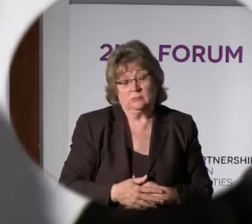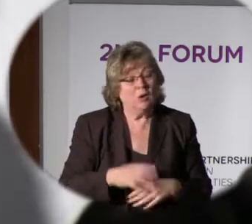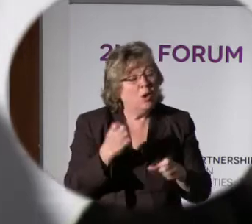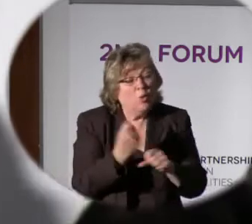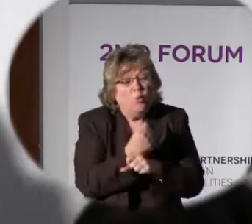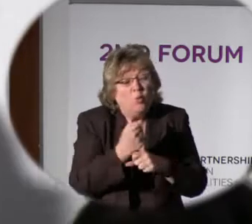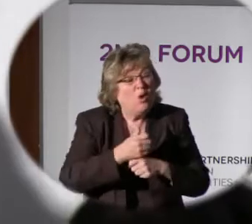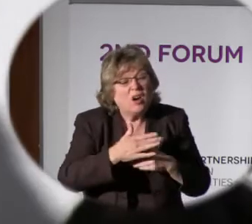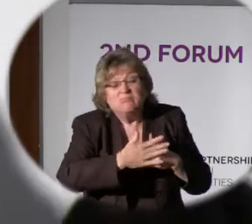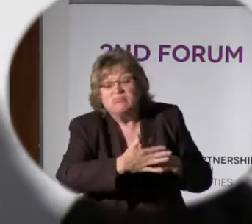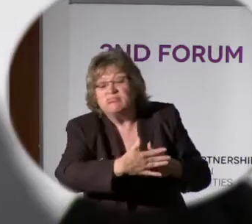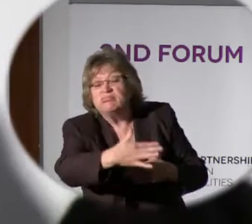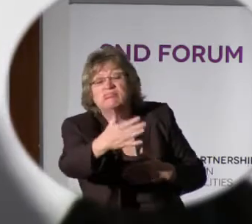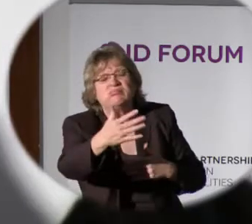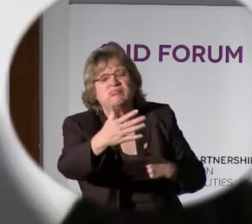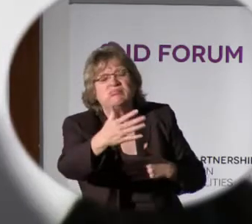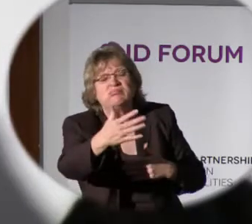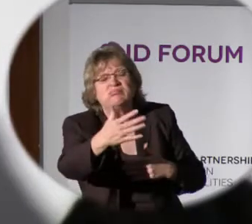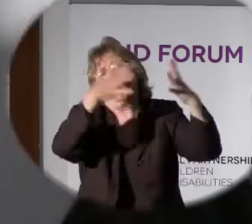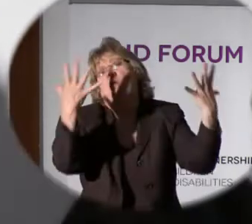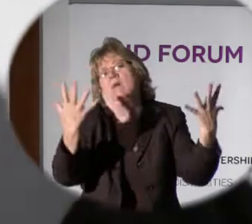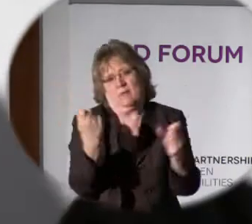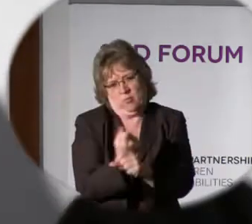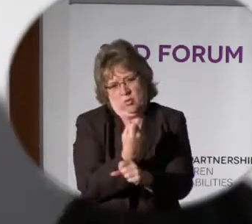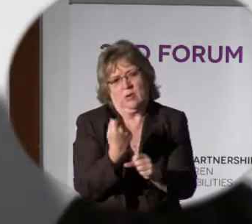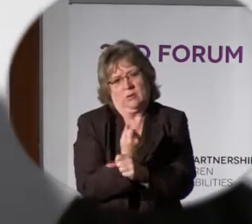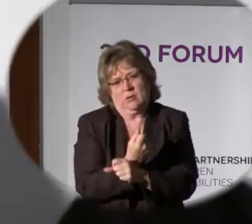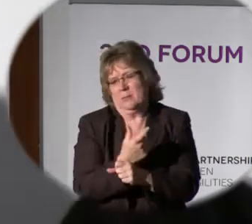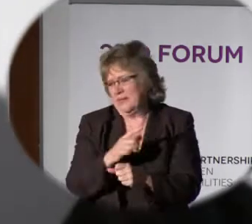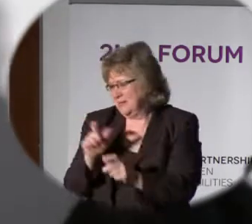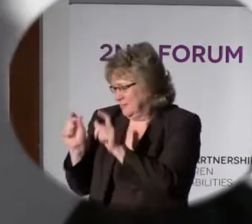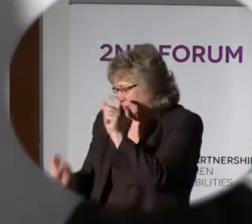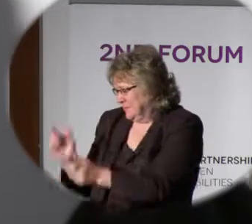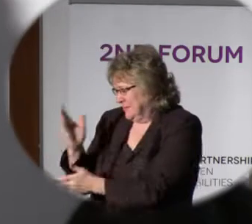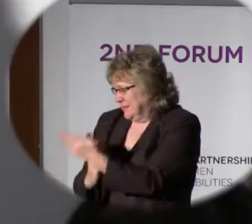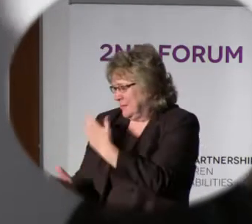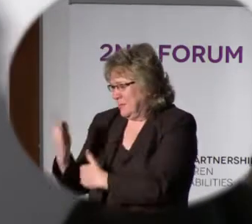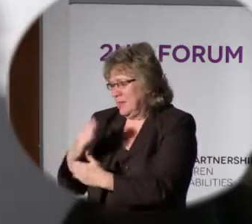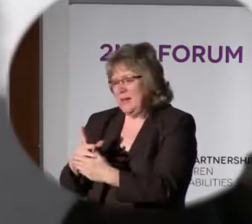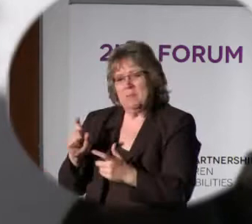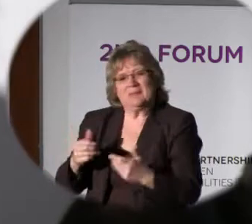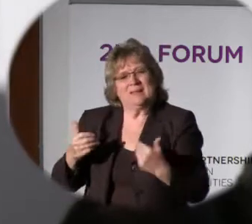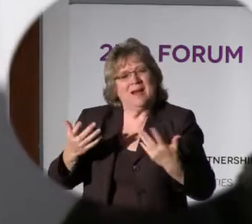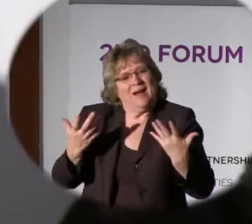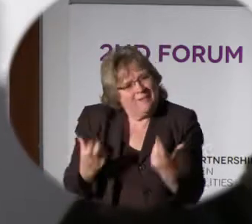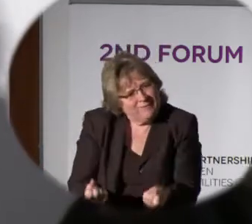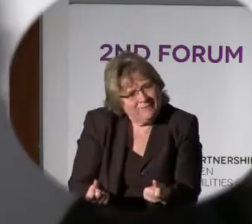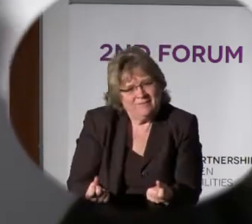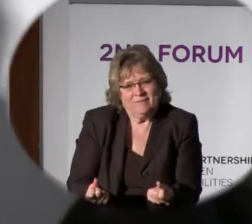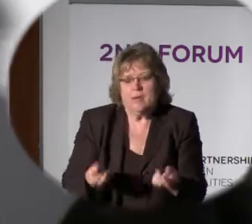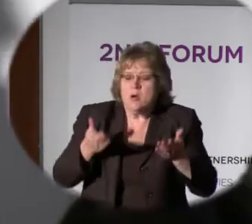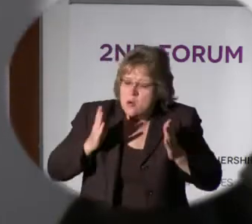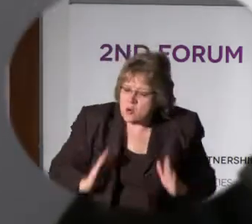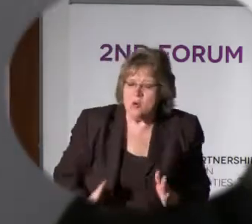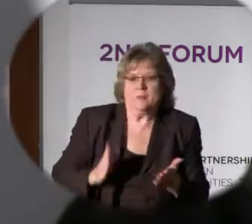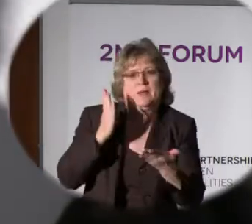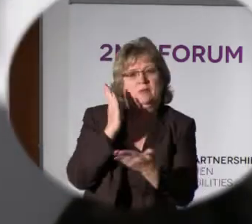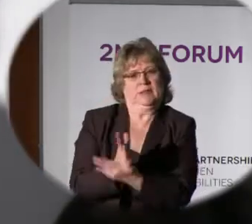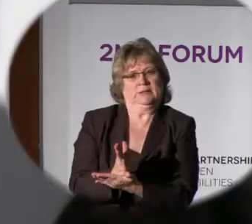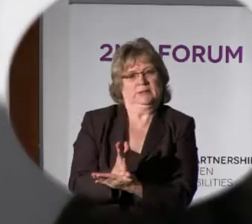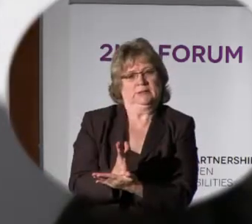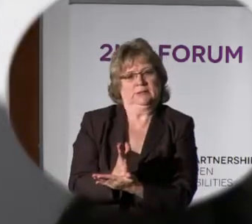that persons with disabilities can enjoy all human rights and fundamental freedoms on an